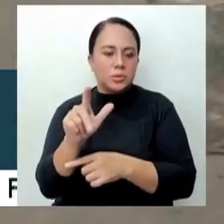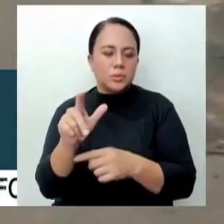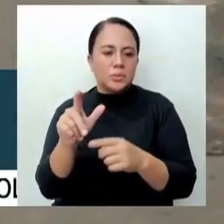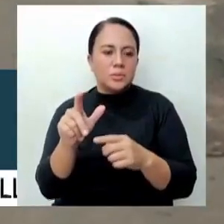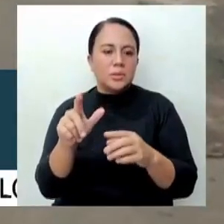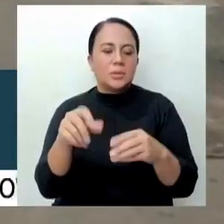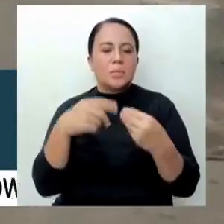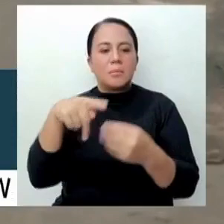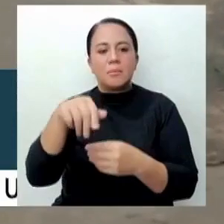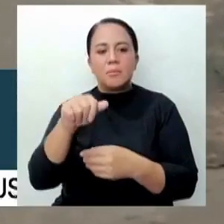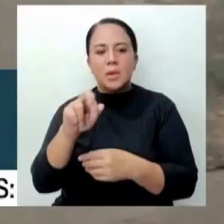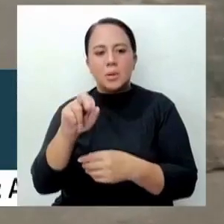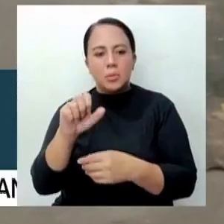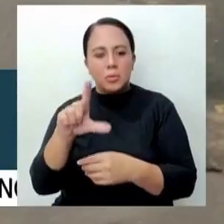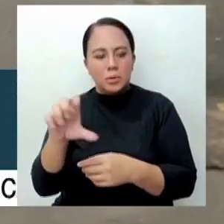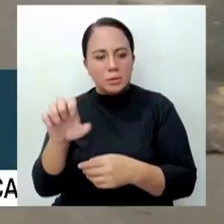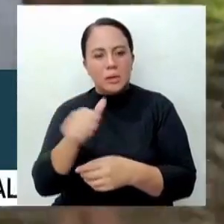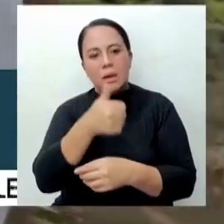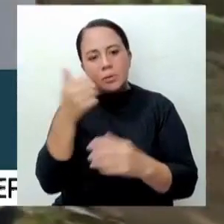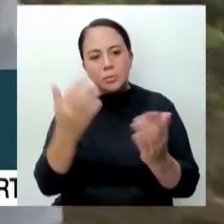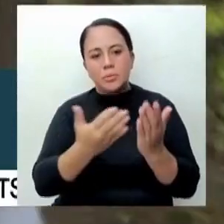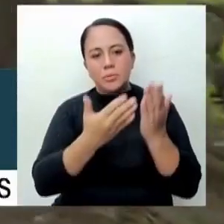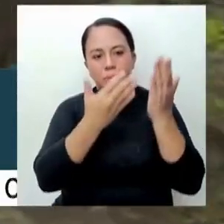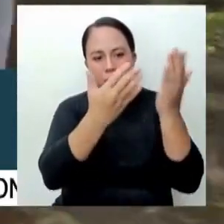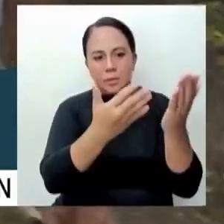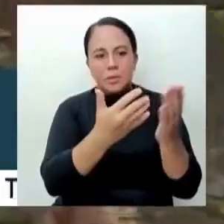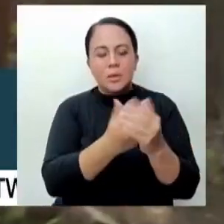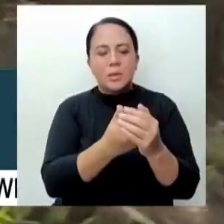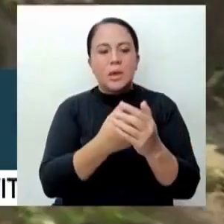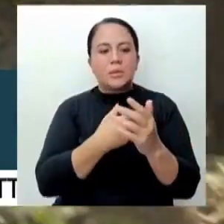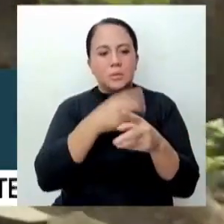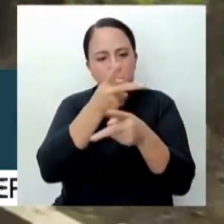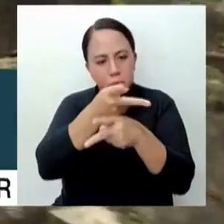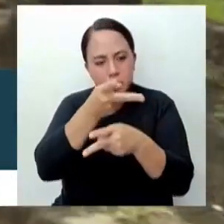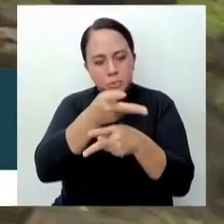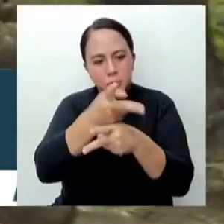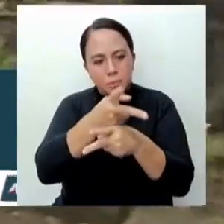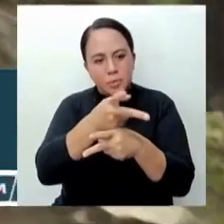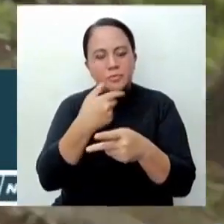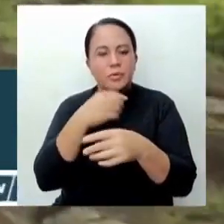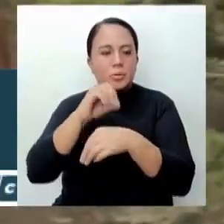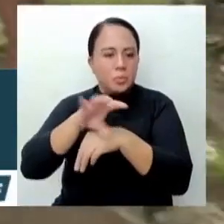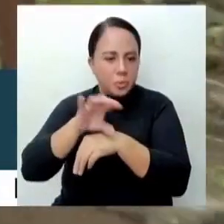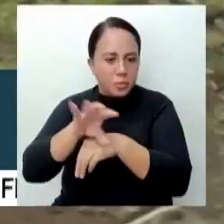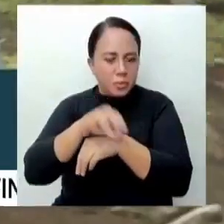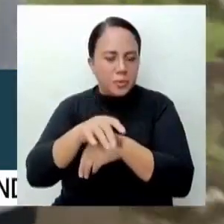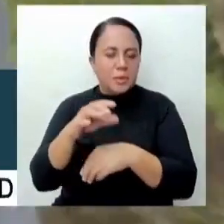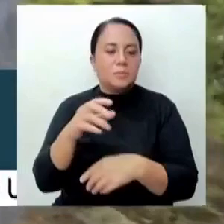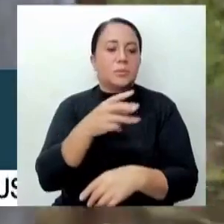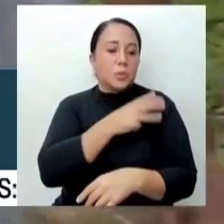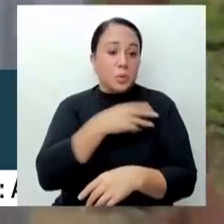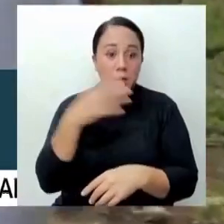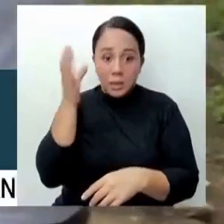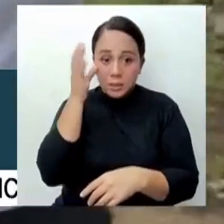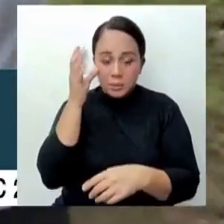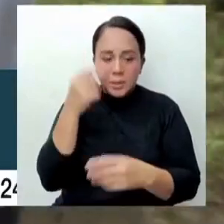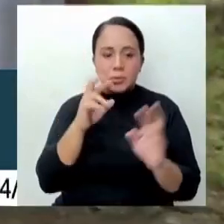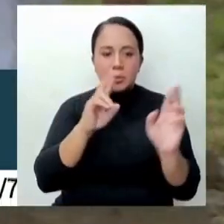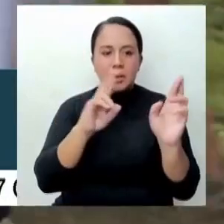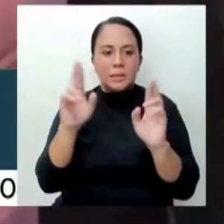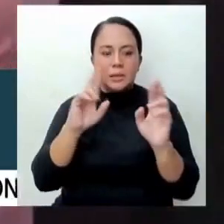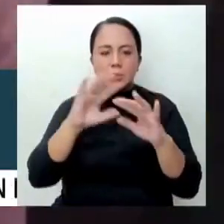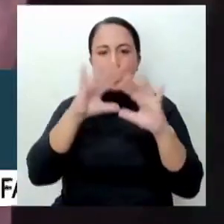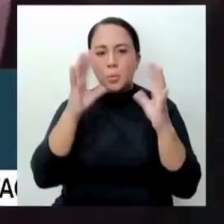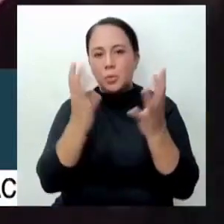parole. The others were recommended to be placed under probation and turned over for counseling. Catapang is confident that they are ready to face the world outside